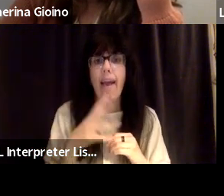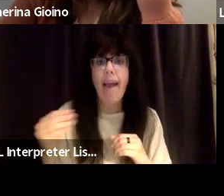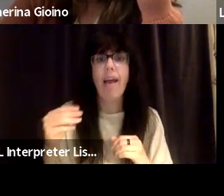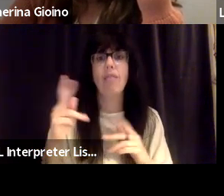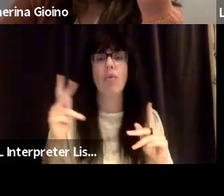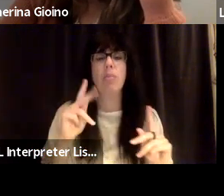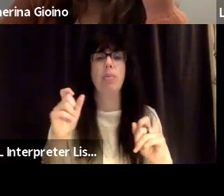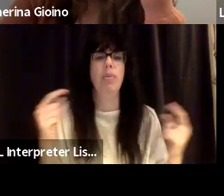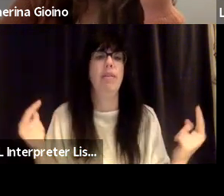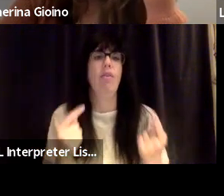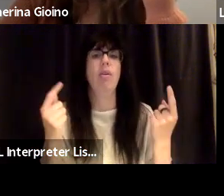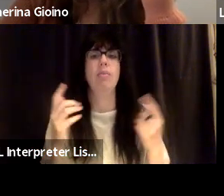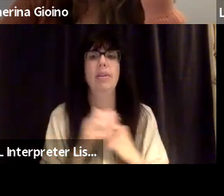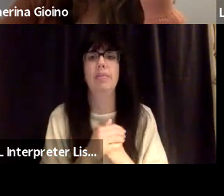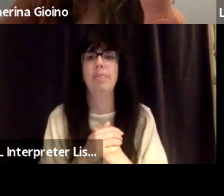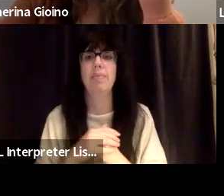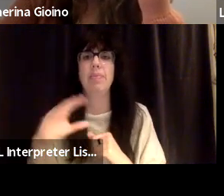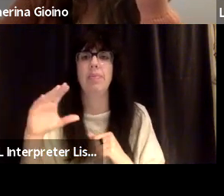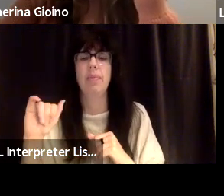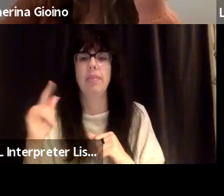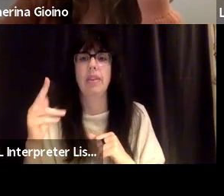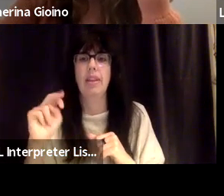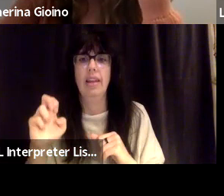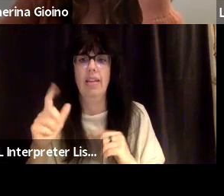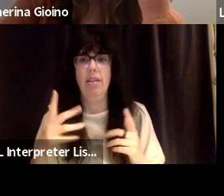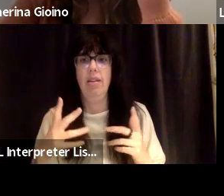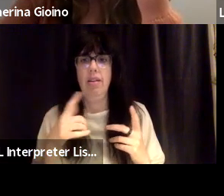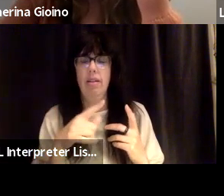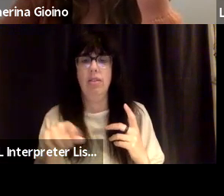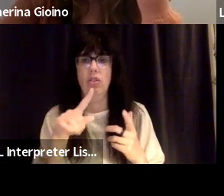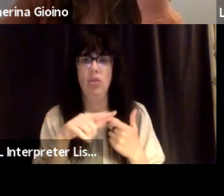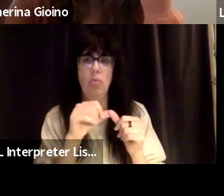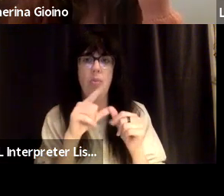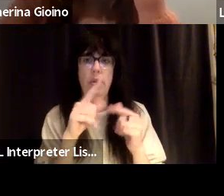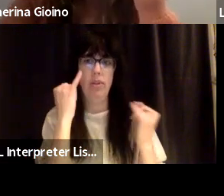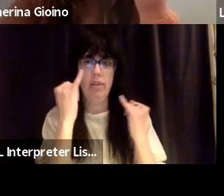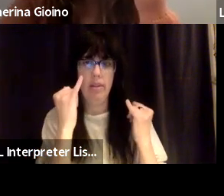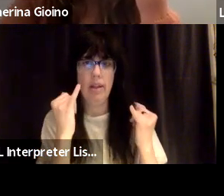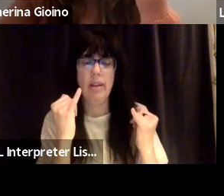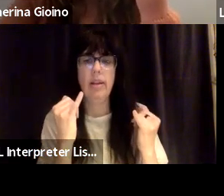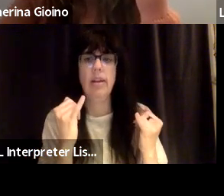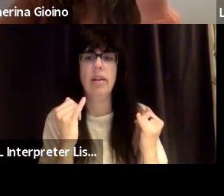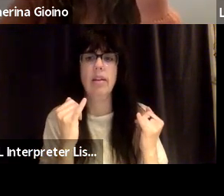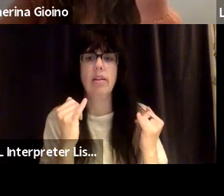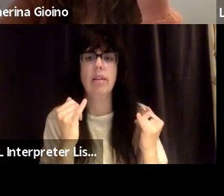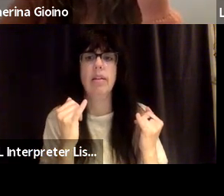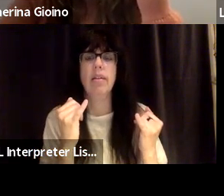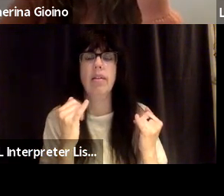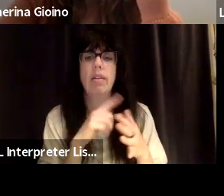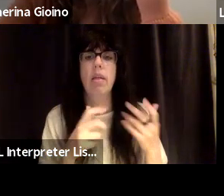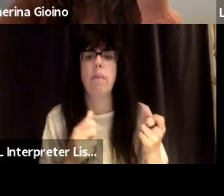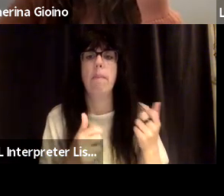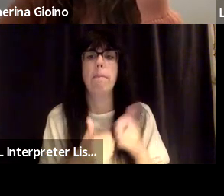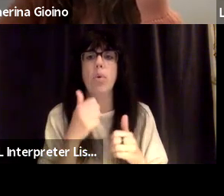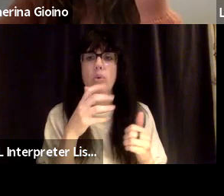there's discourse on this, but also don't forget that any single time, like, you're perpetuating this idea that allegedly a large percentage of women who come